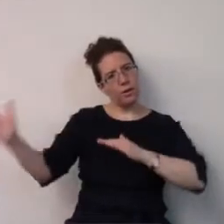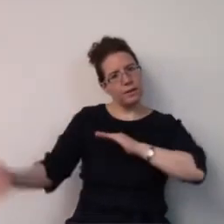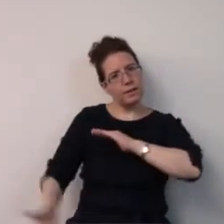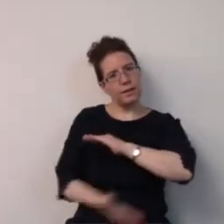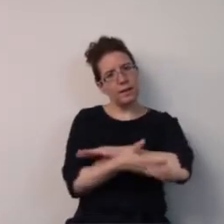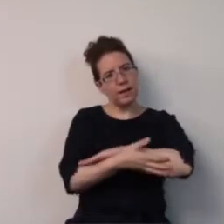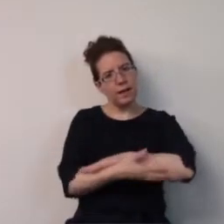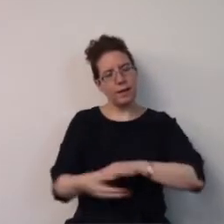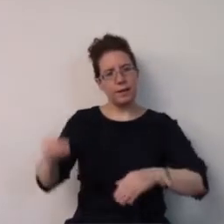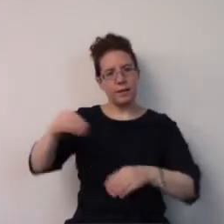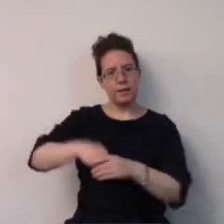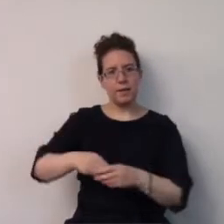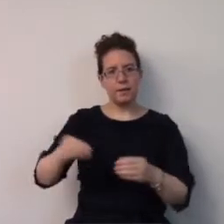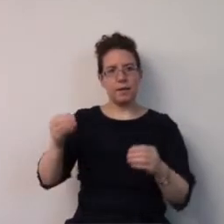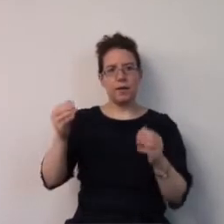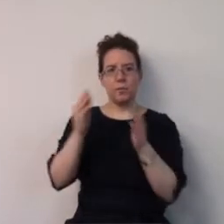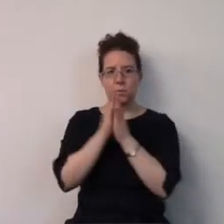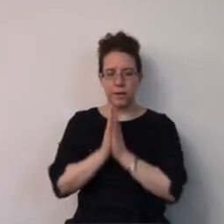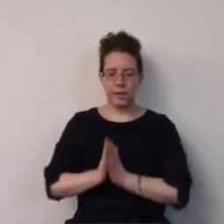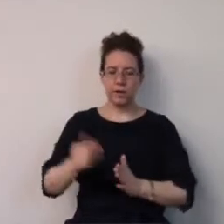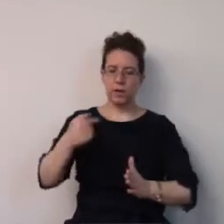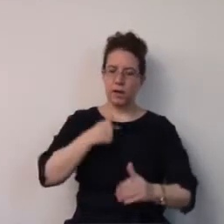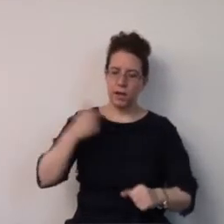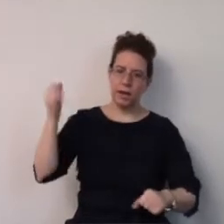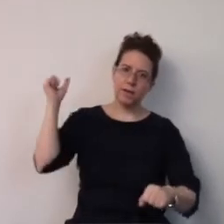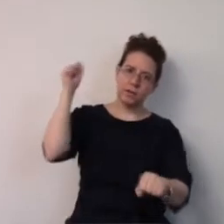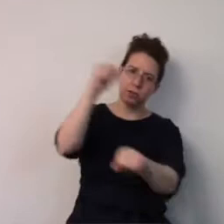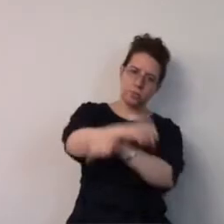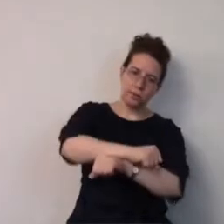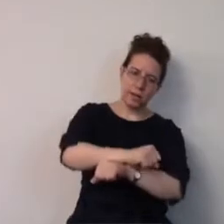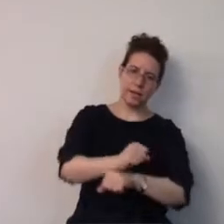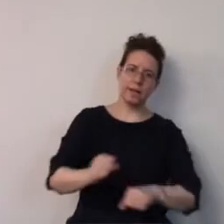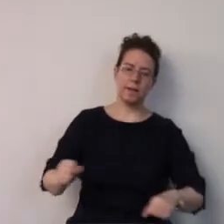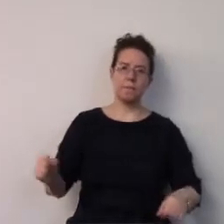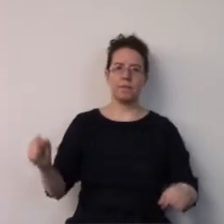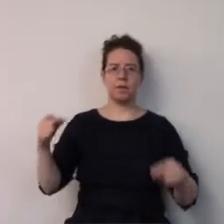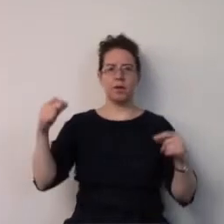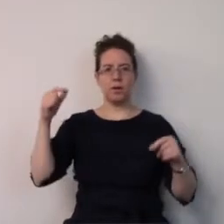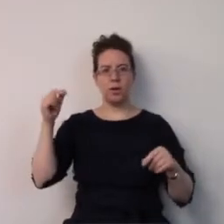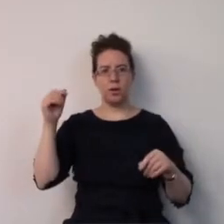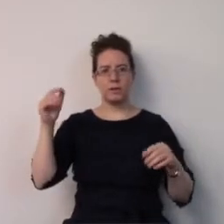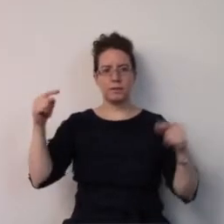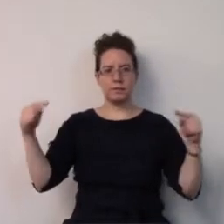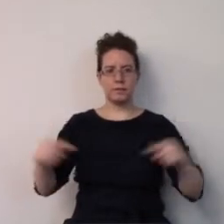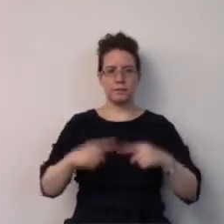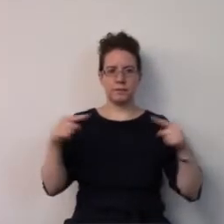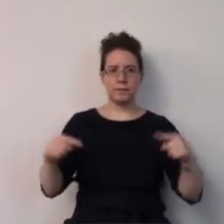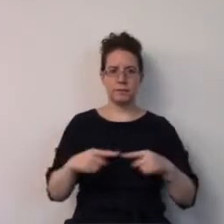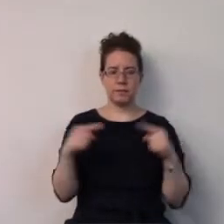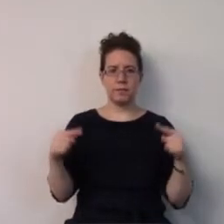Amen. Hallelujah. Oh, yes. I am asking once again,